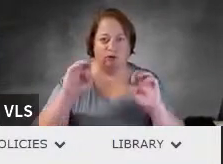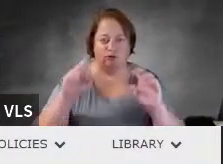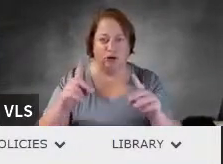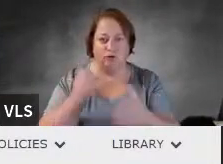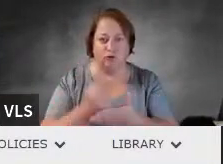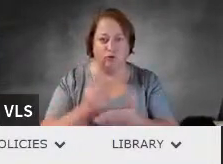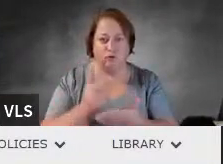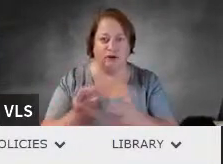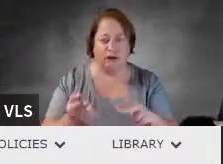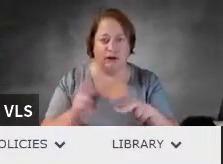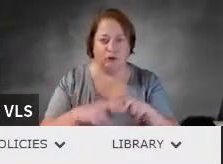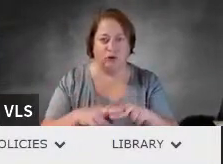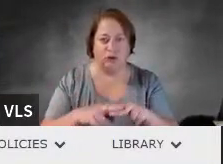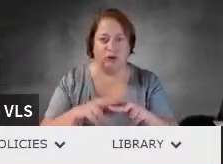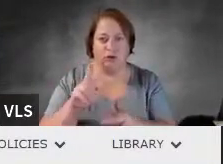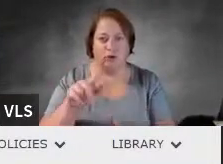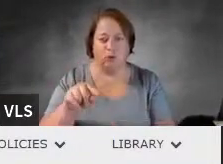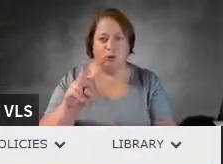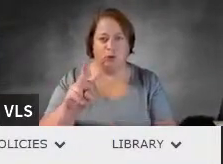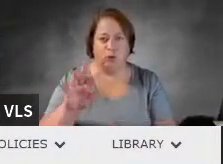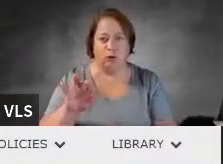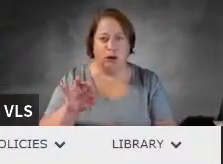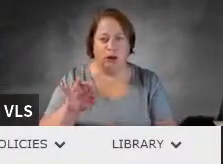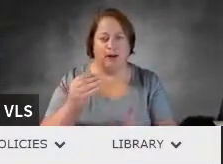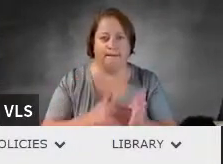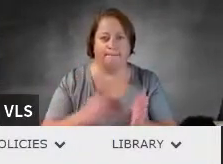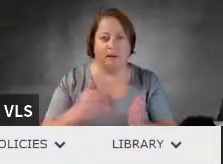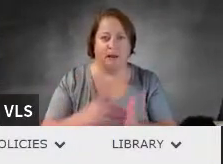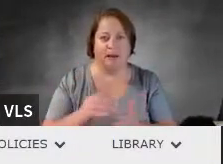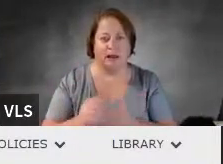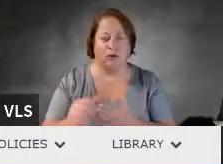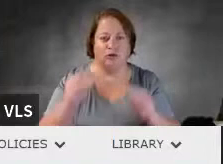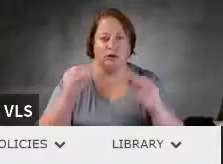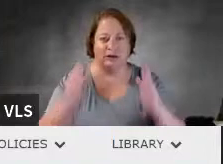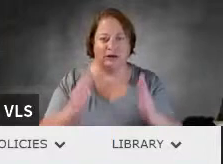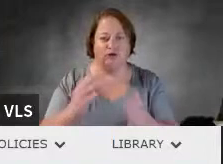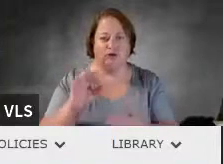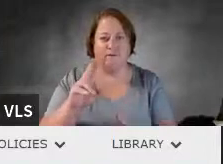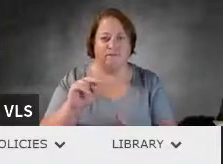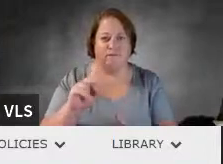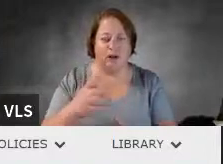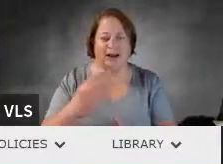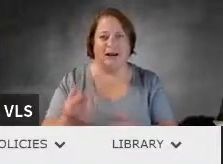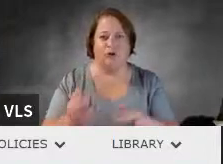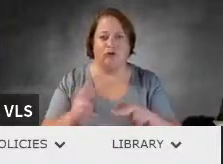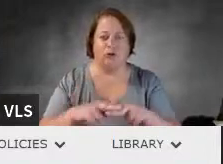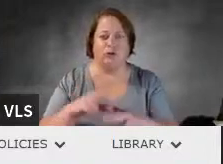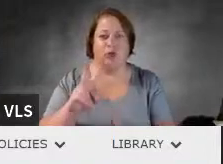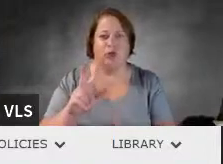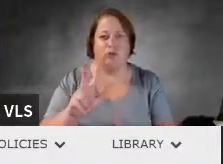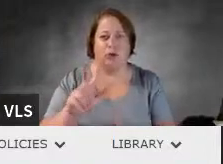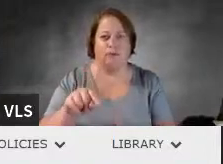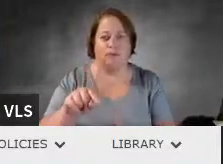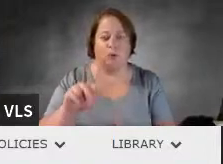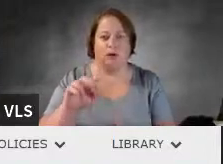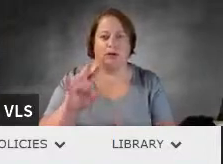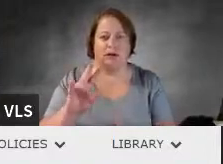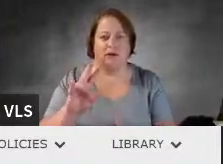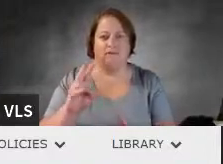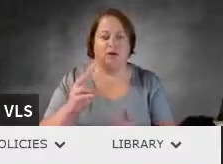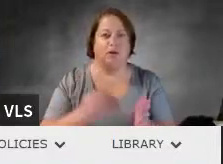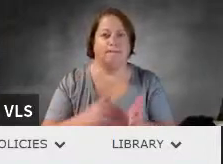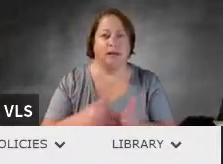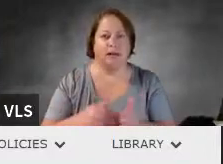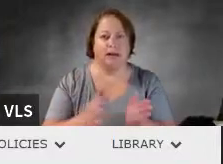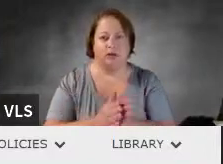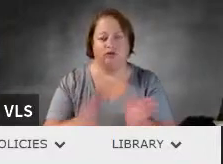an increase of $3.29 million in the teacher fund expense and an increase of $3.71 million in the